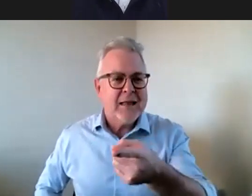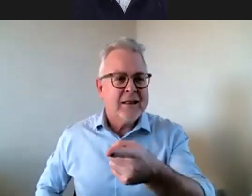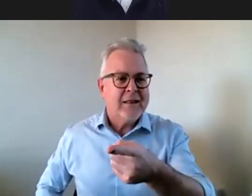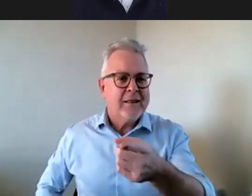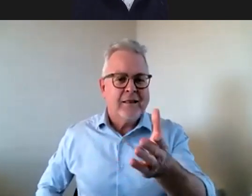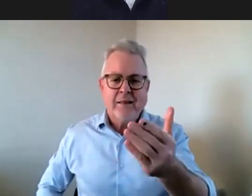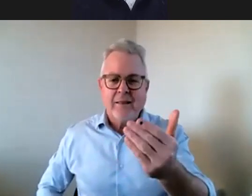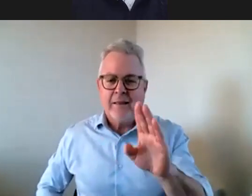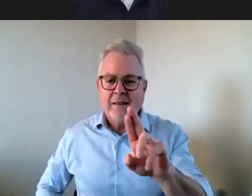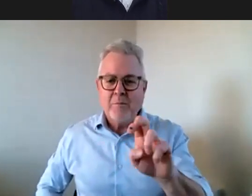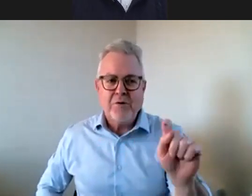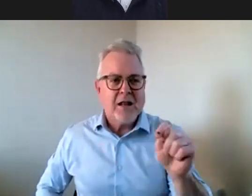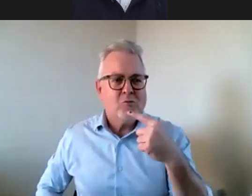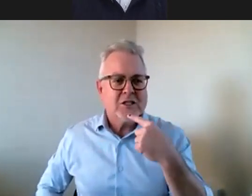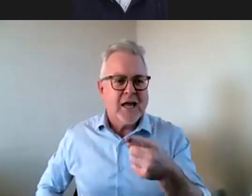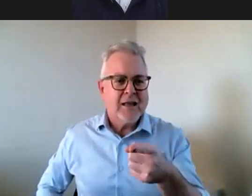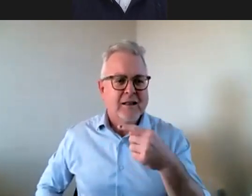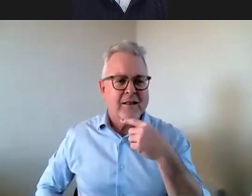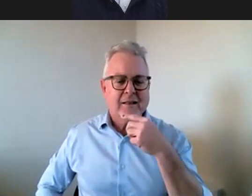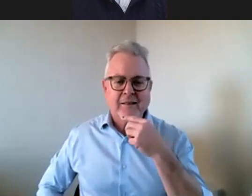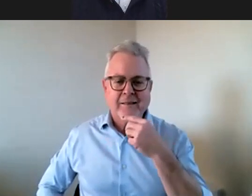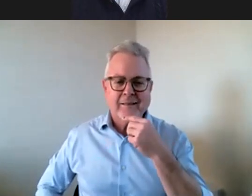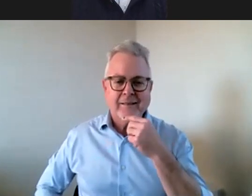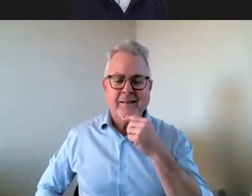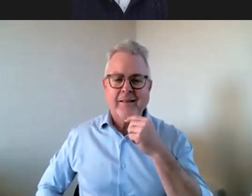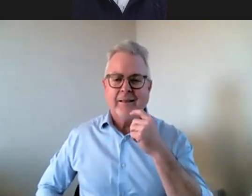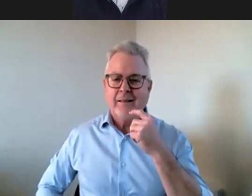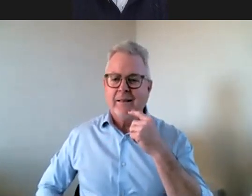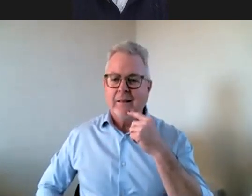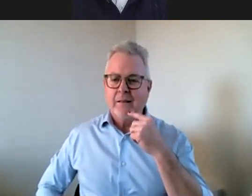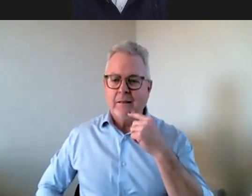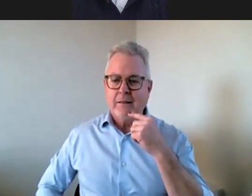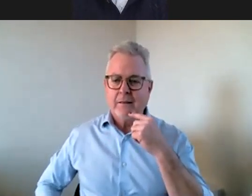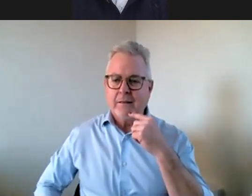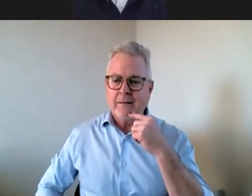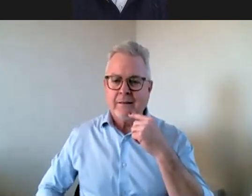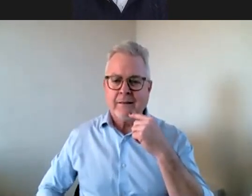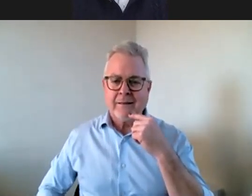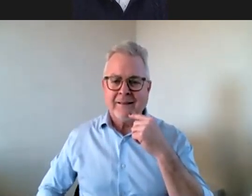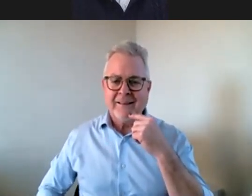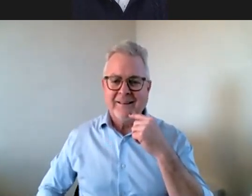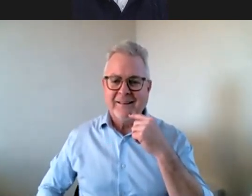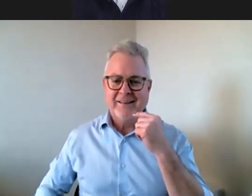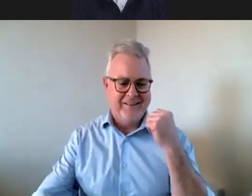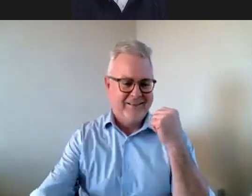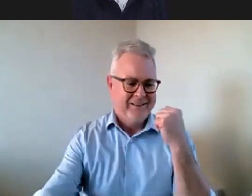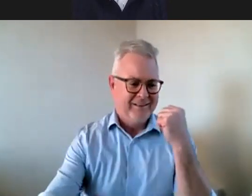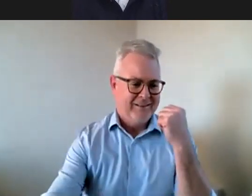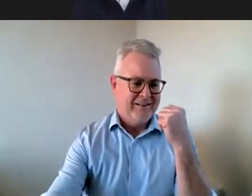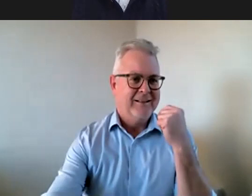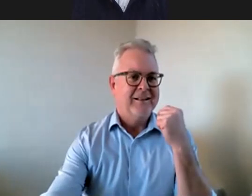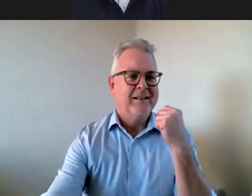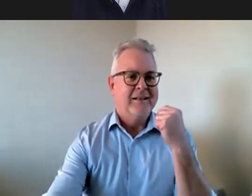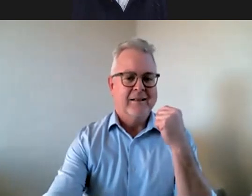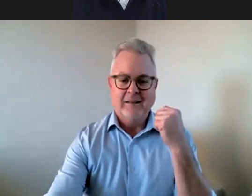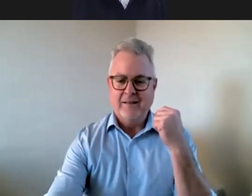Well, thank you. I appreciate that. Hey, Brett, I missed what you said. Sounded What was like that last comment. You sound like your